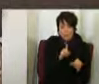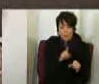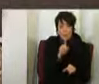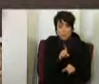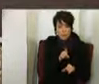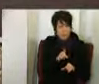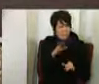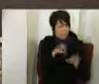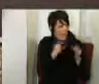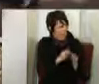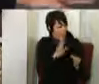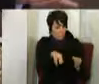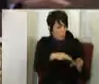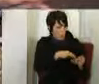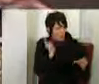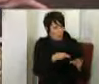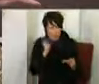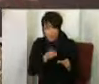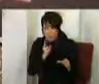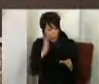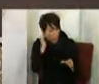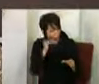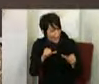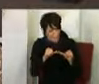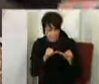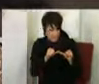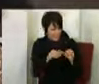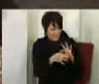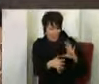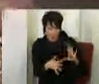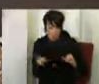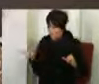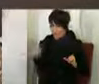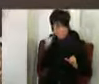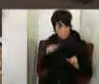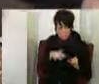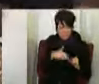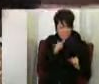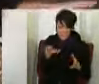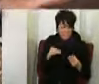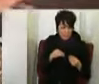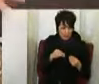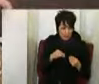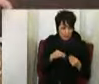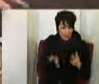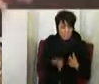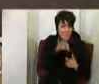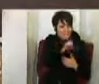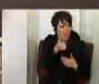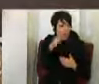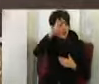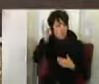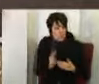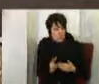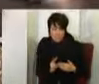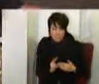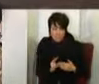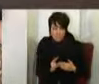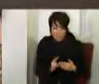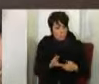in-laws who were saying, oh, get out of this. Move on. Find some other virgin. Do